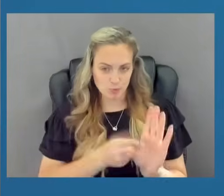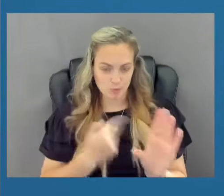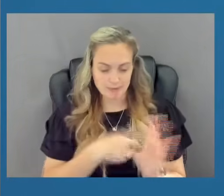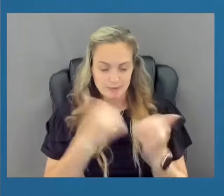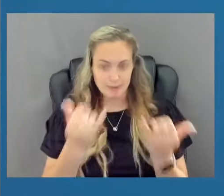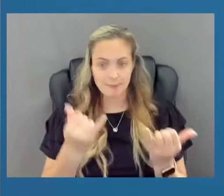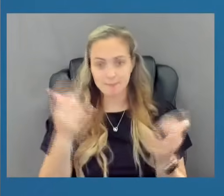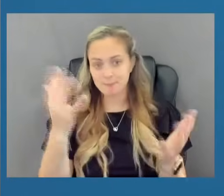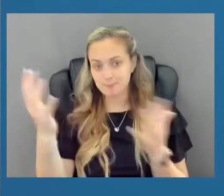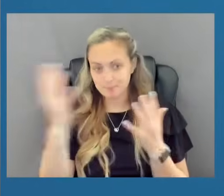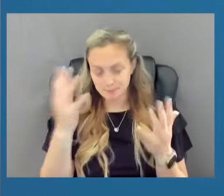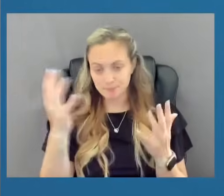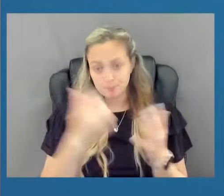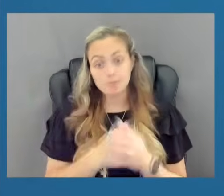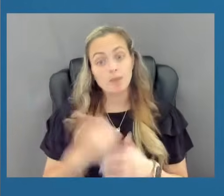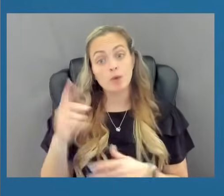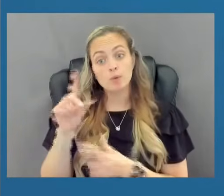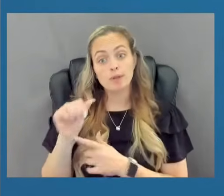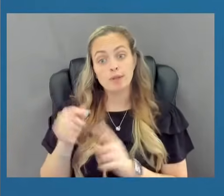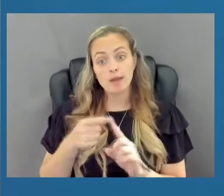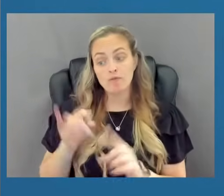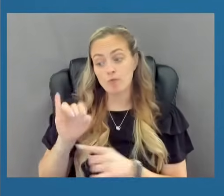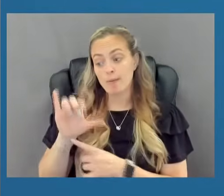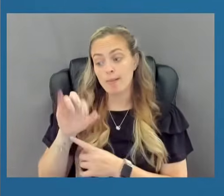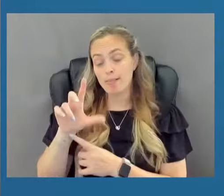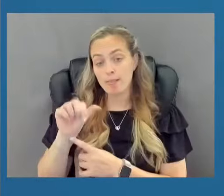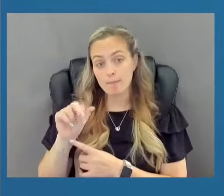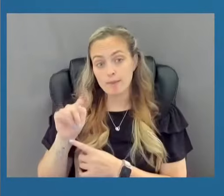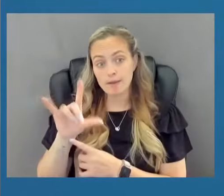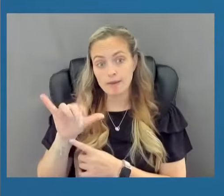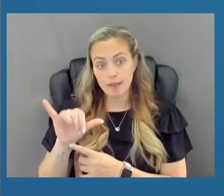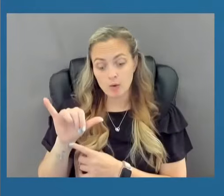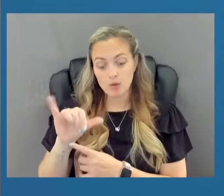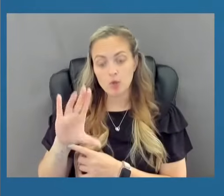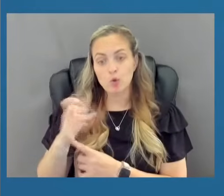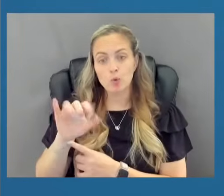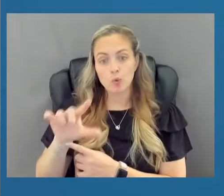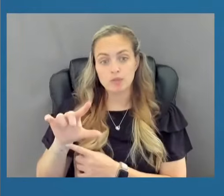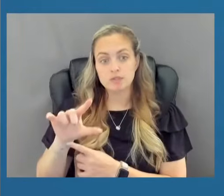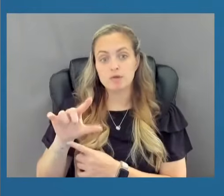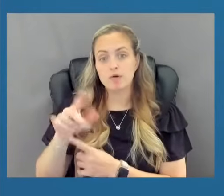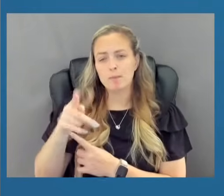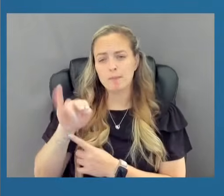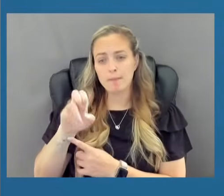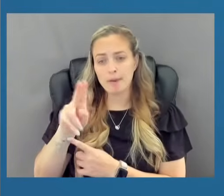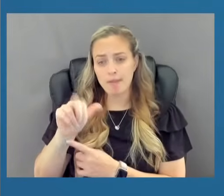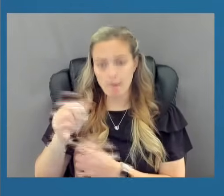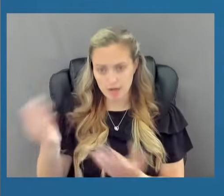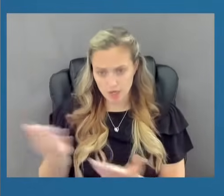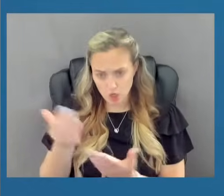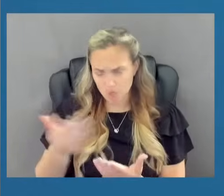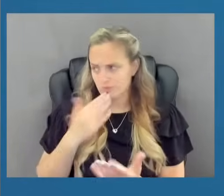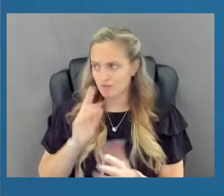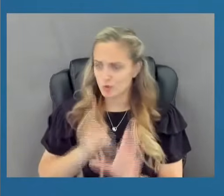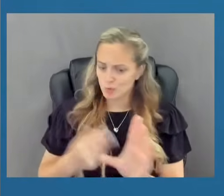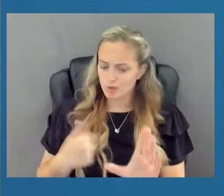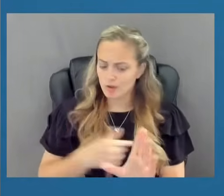We have our district attorney from Columbia County, Chris Liberati-Conantes here. Chris, I want to thank you for joining us as well. You've been on this journey.